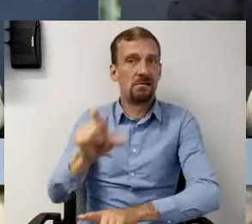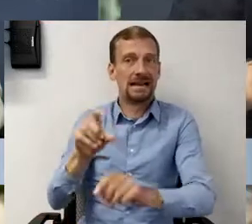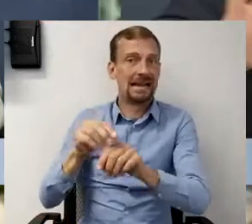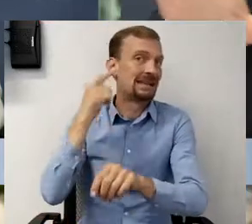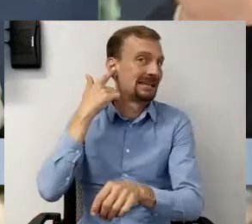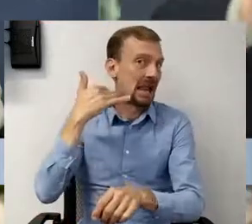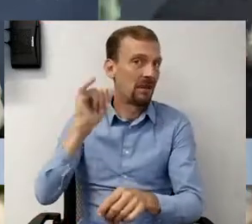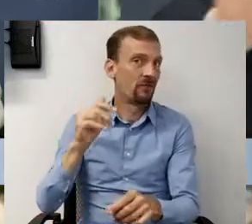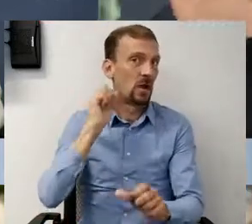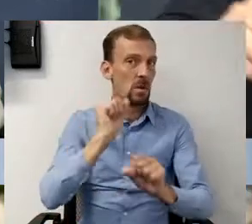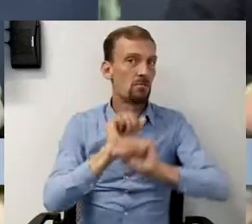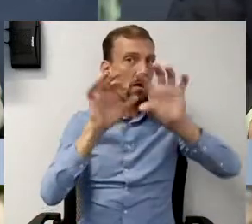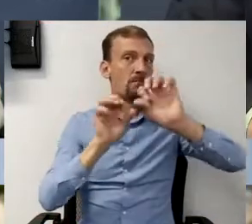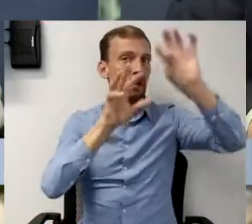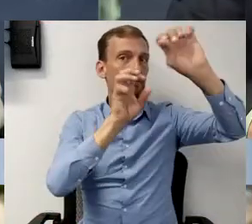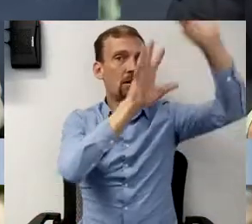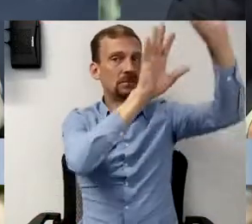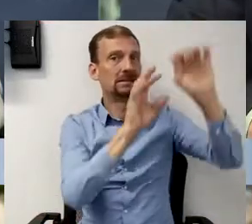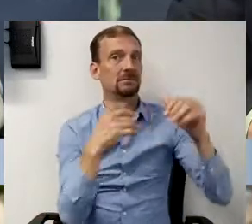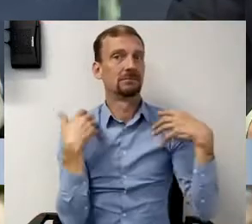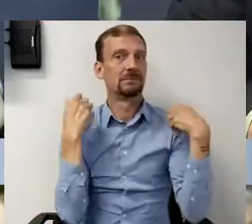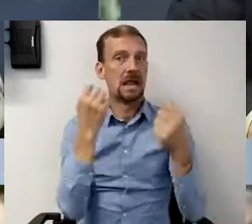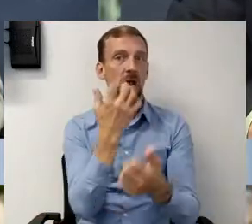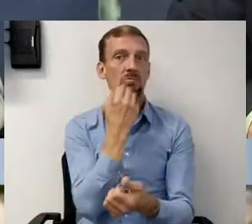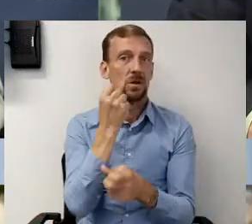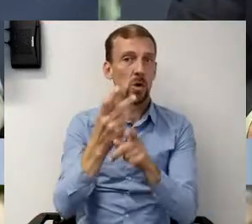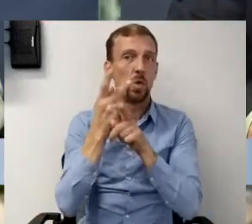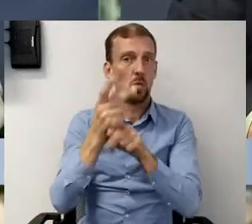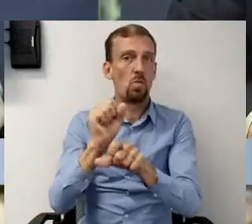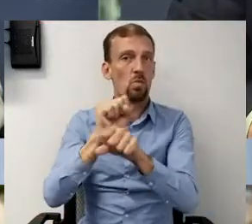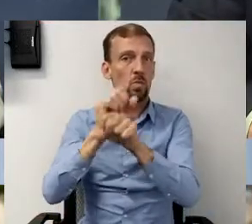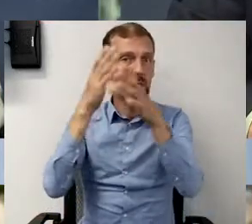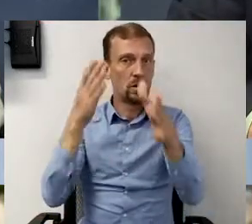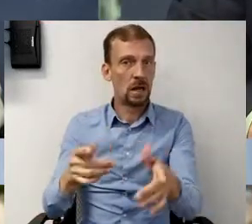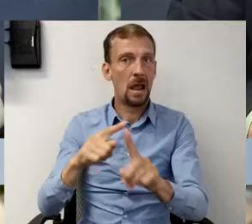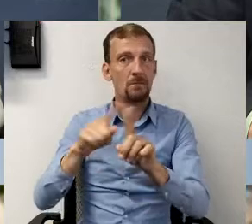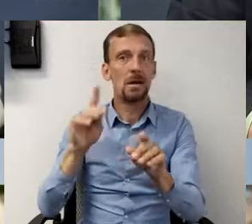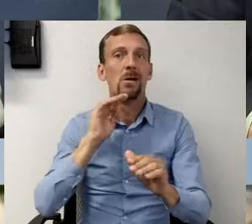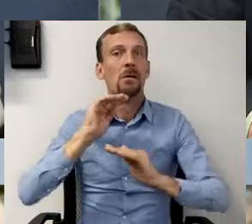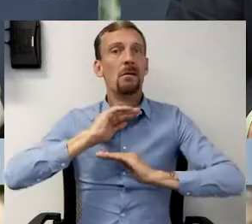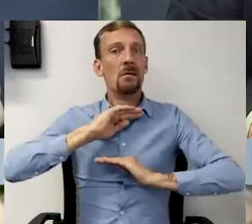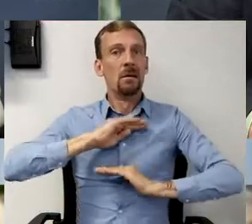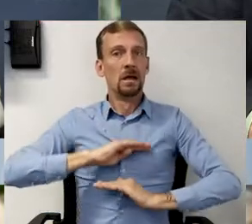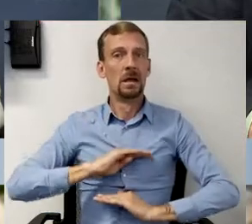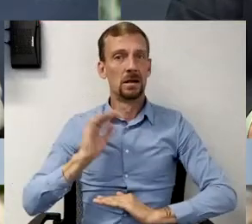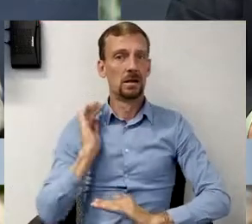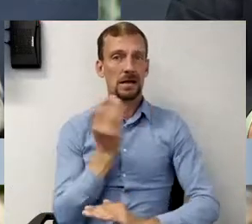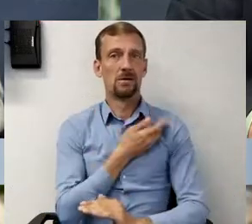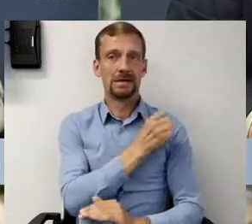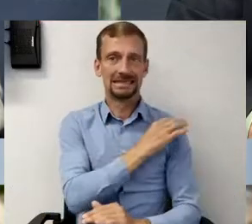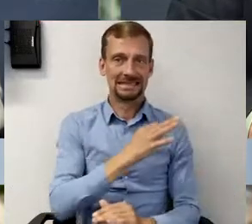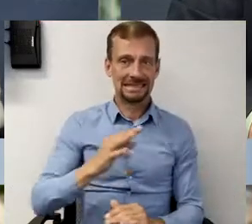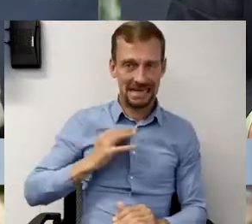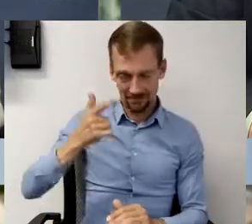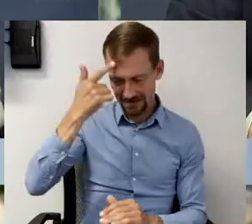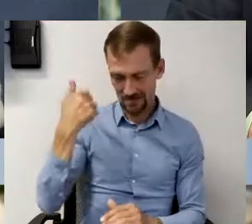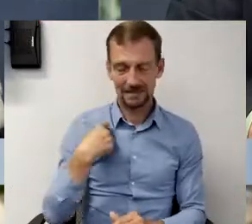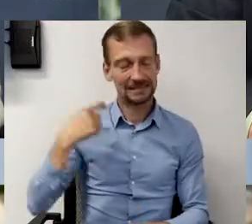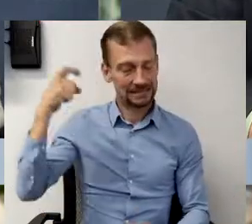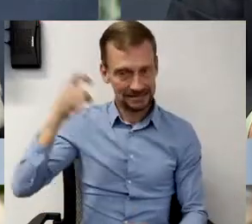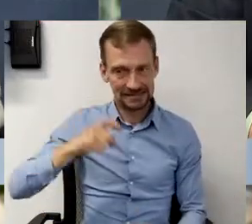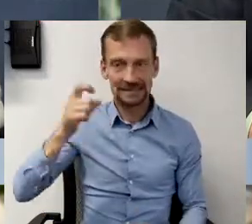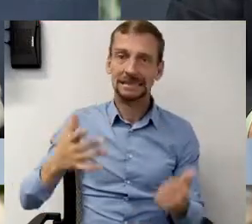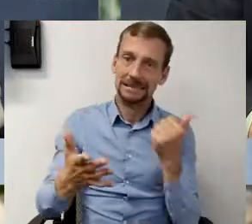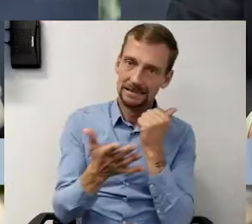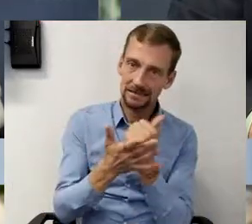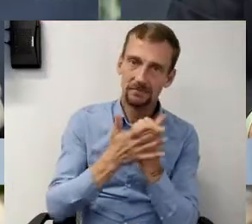deploy healthcare workers to. And it helps relieve our staff in some of the short-staffed areas that are